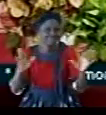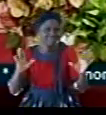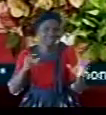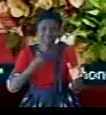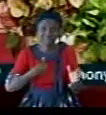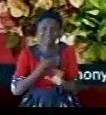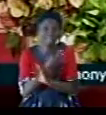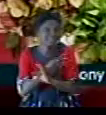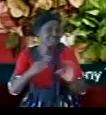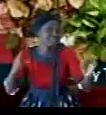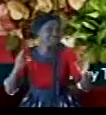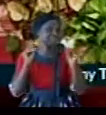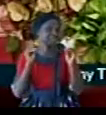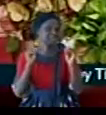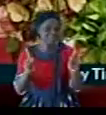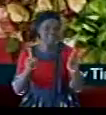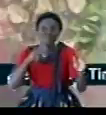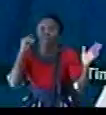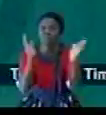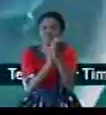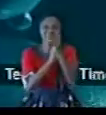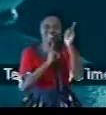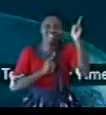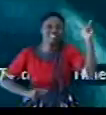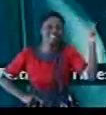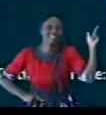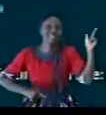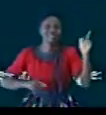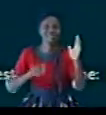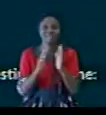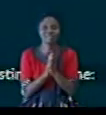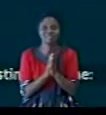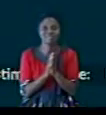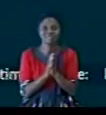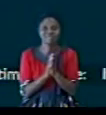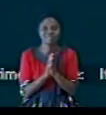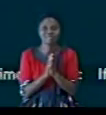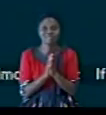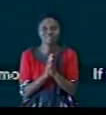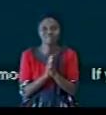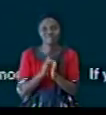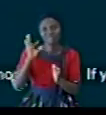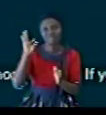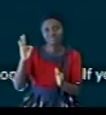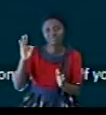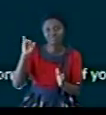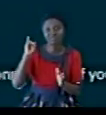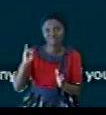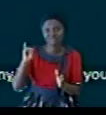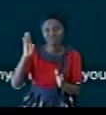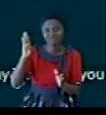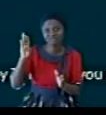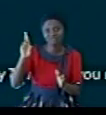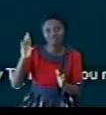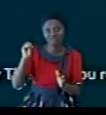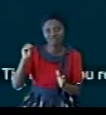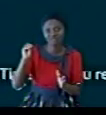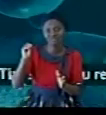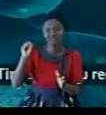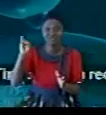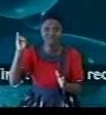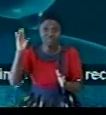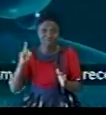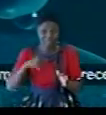the Lord. I want to thank Papa Kumuyi. Fibroid disappeared. It is back to